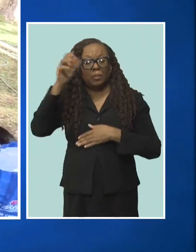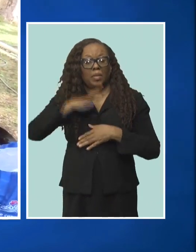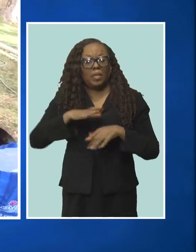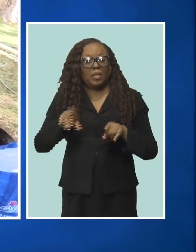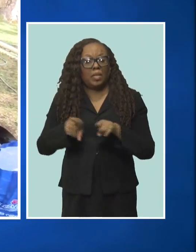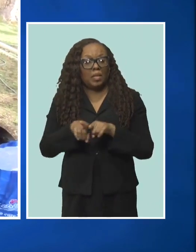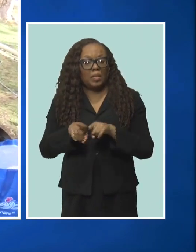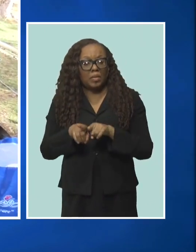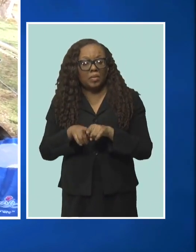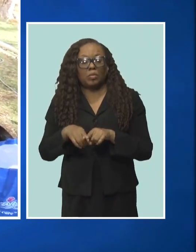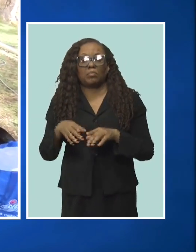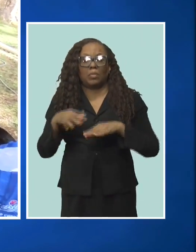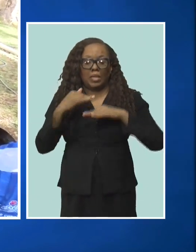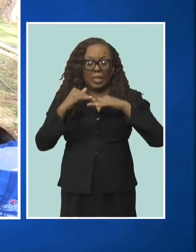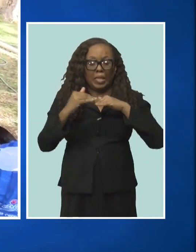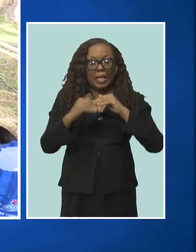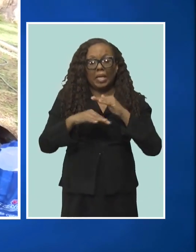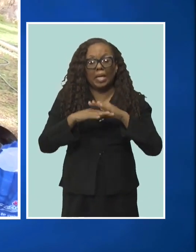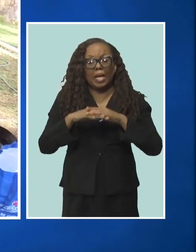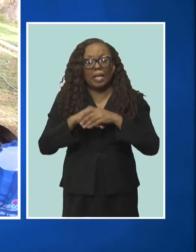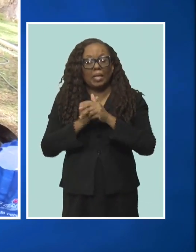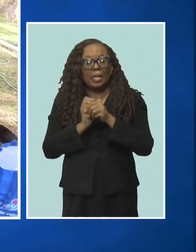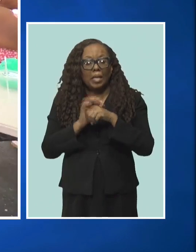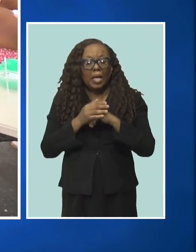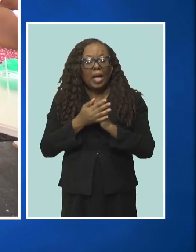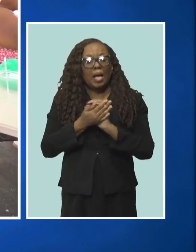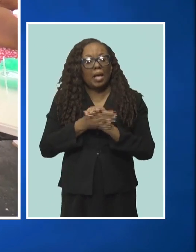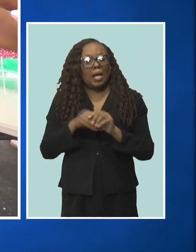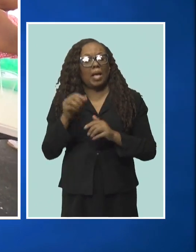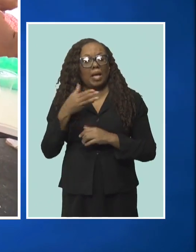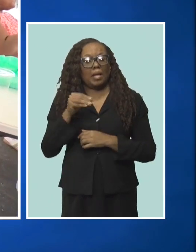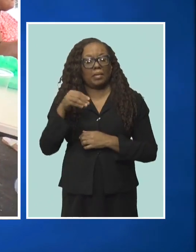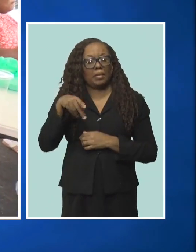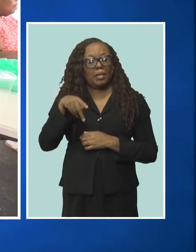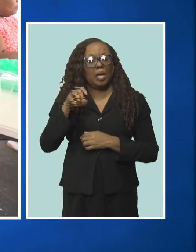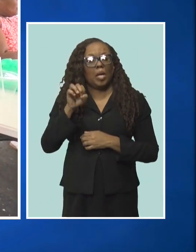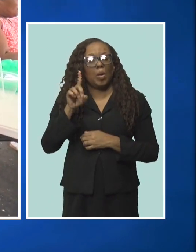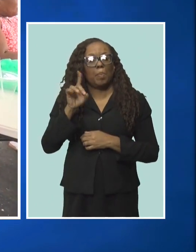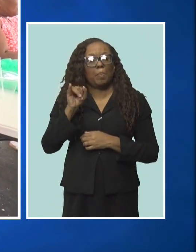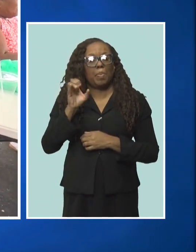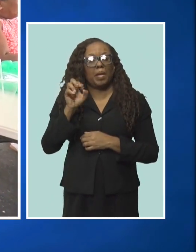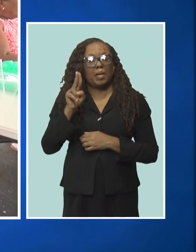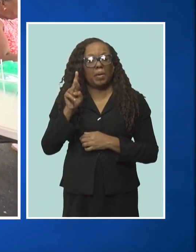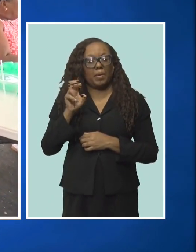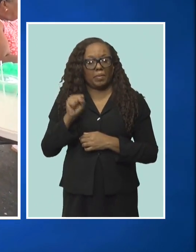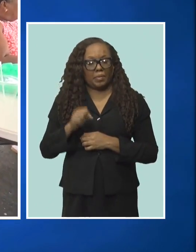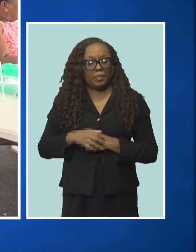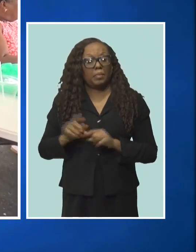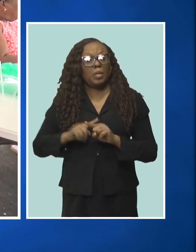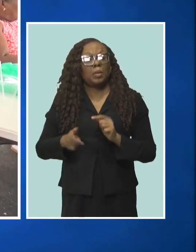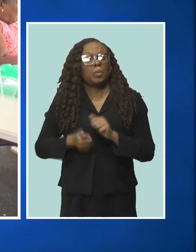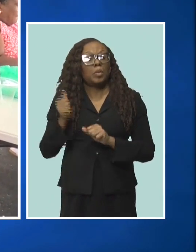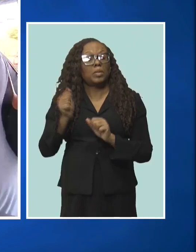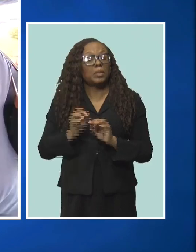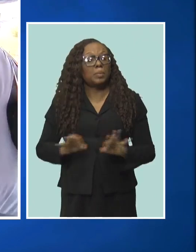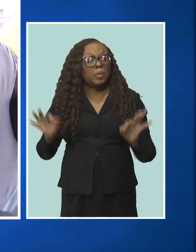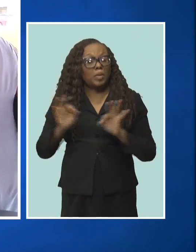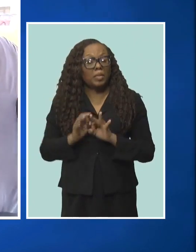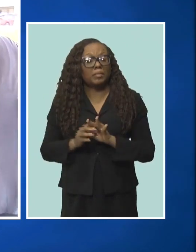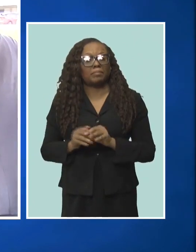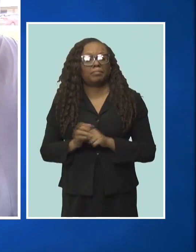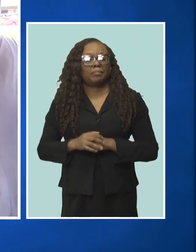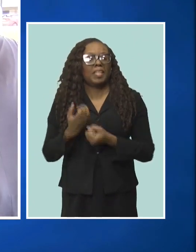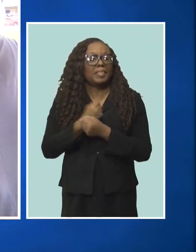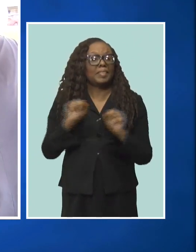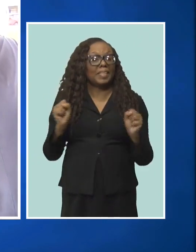part in the self-care exercise, getting both pedicures and manicures. However, the main thrust was around safe sex and